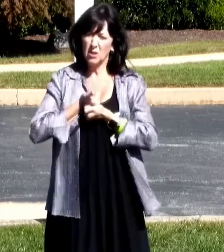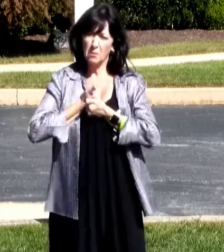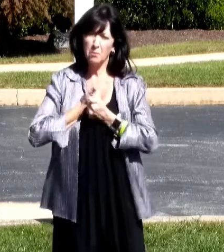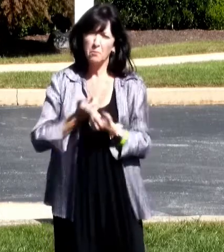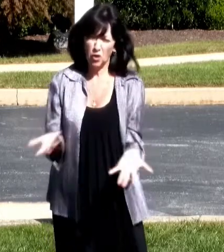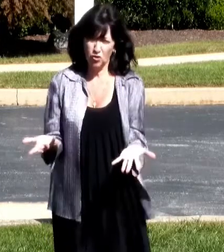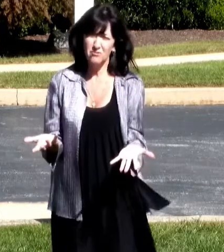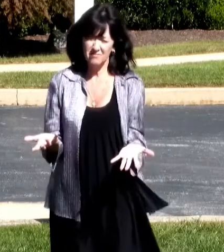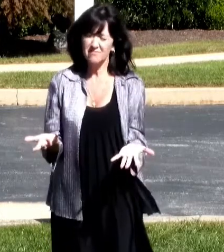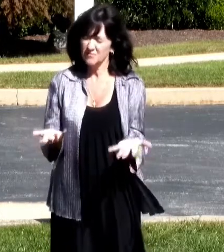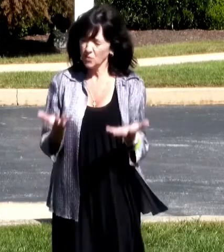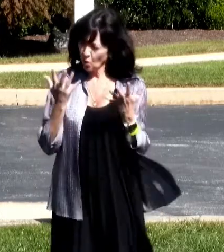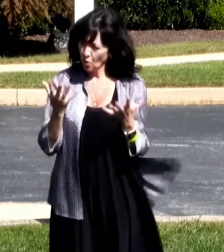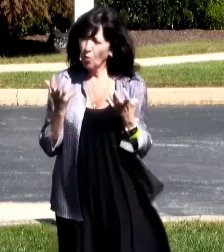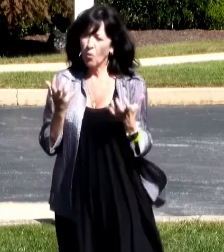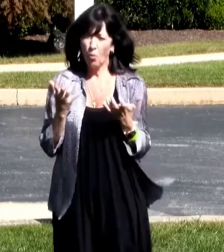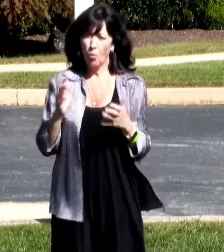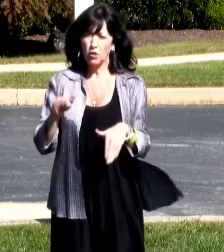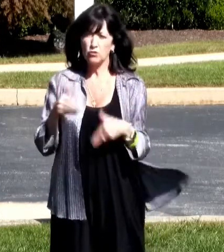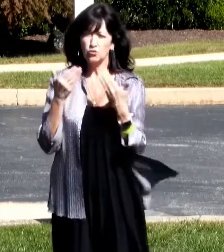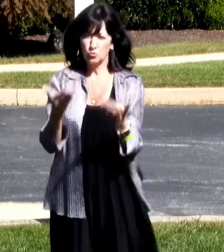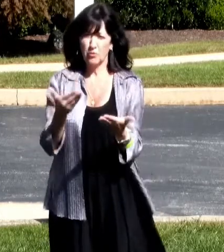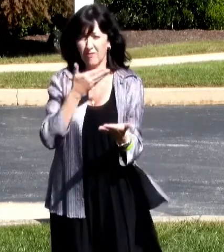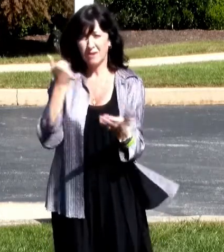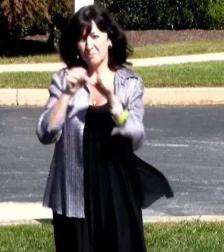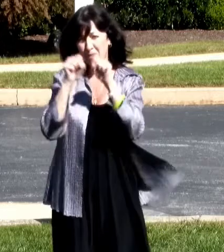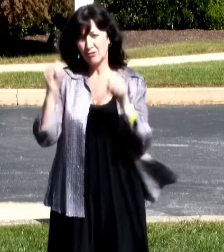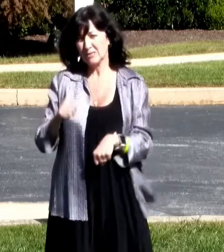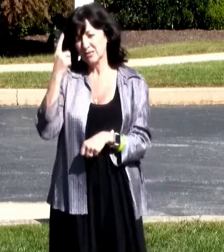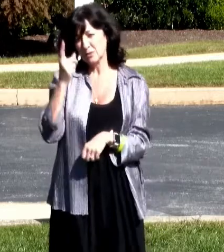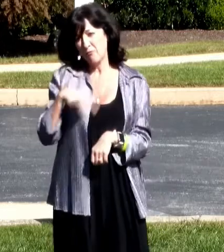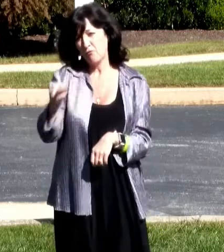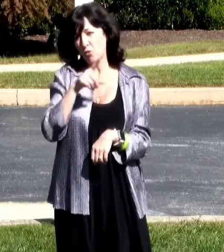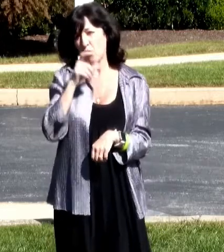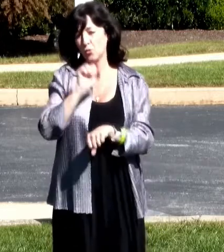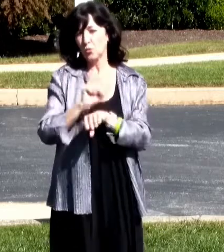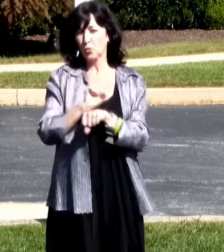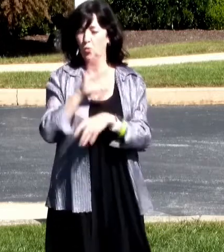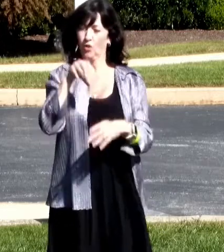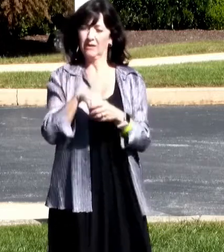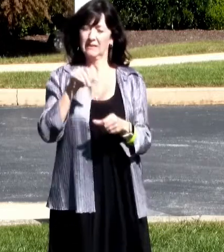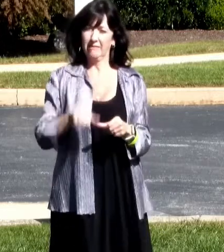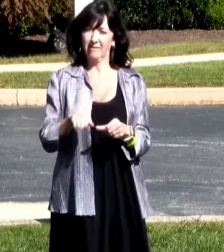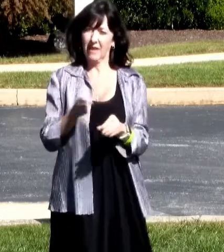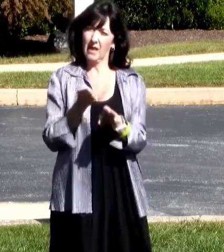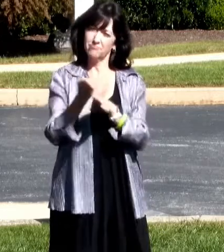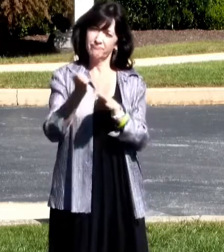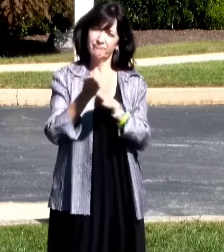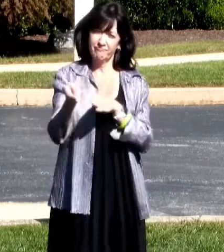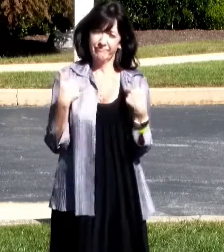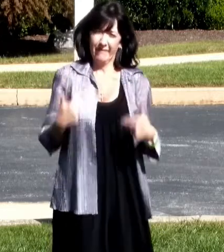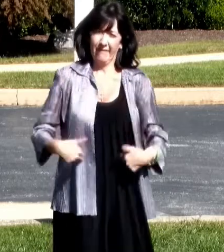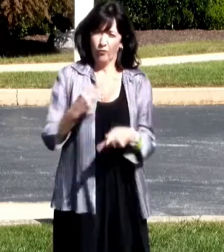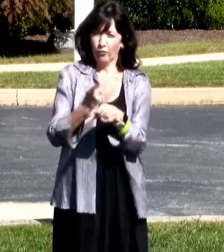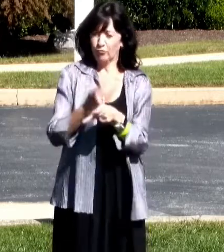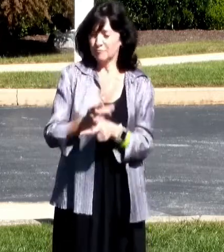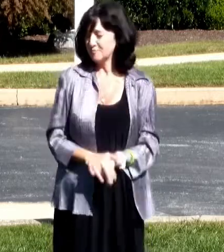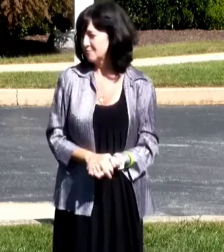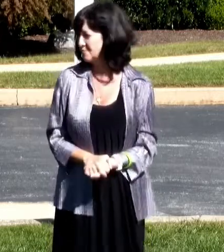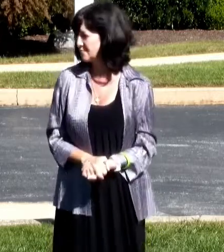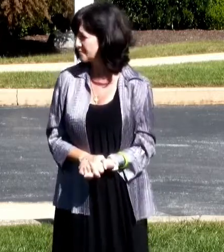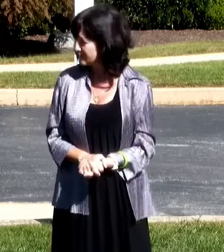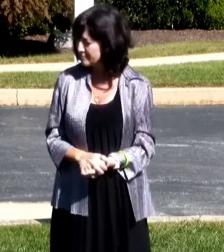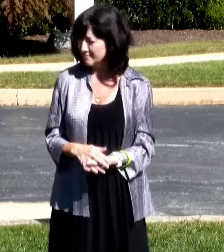in the front line, our healthcare providers. So, Governor, I think I turn it back to you, sir. Thank you, Madam